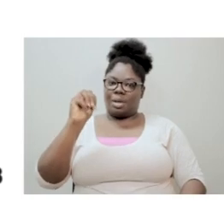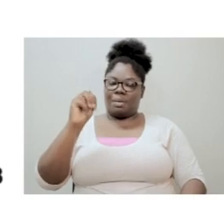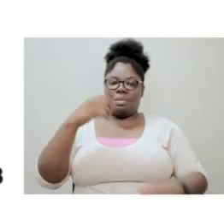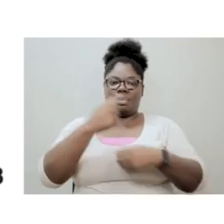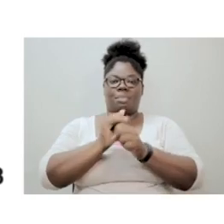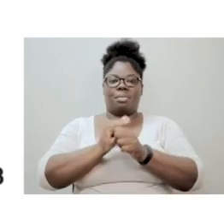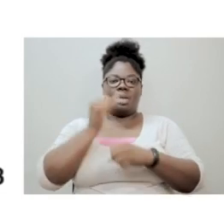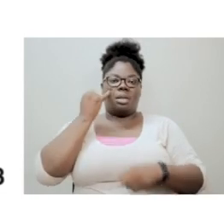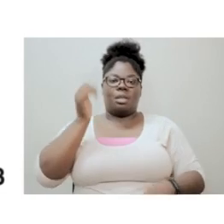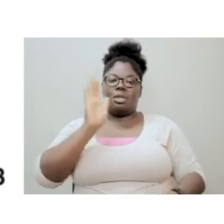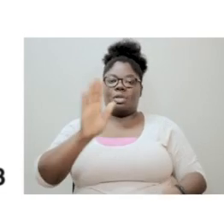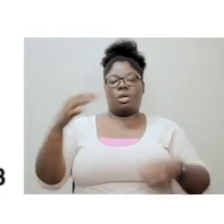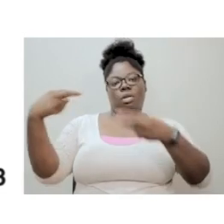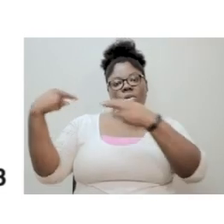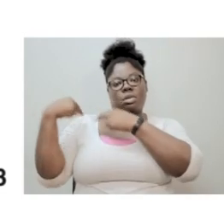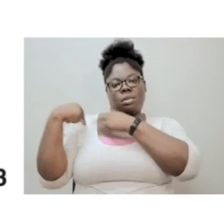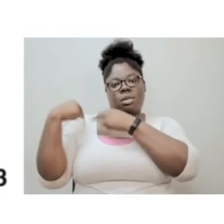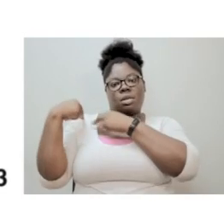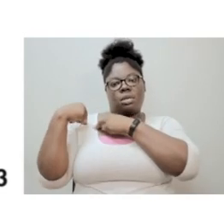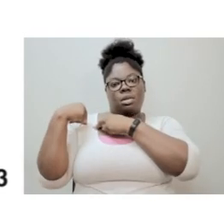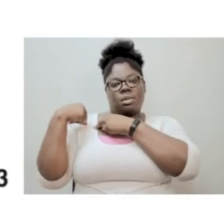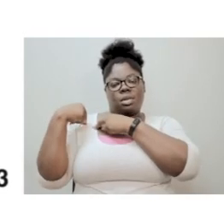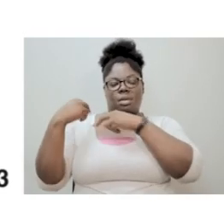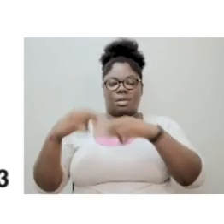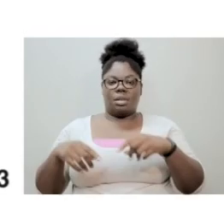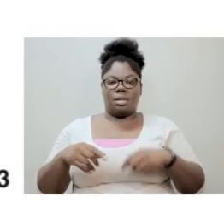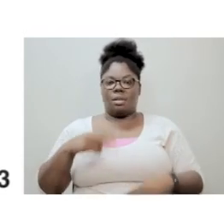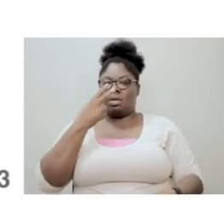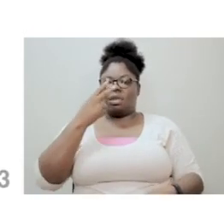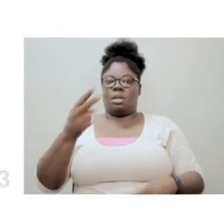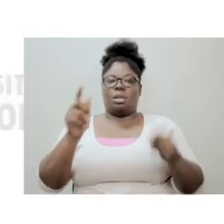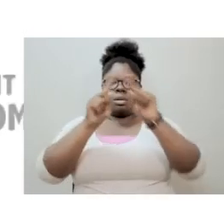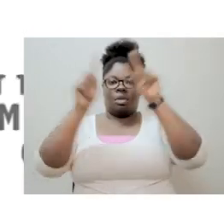225-02-7729 or 223-9653. Email